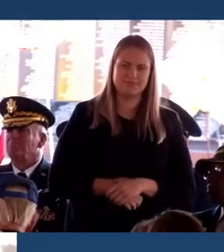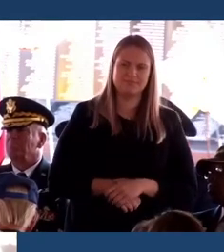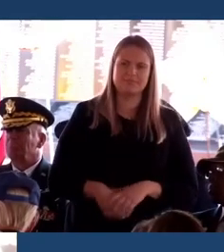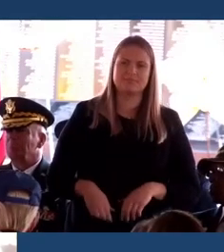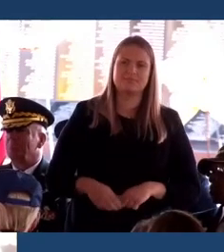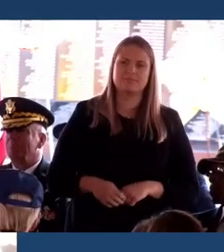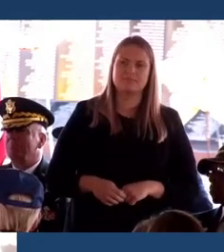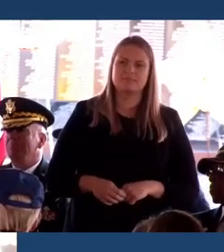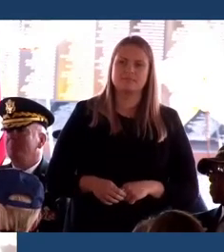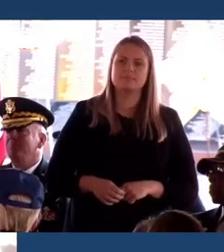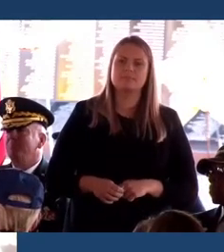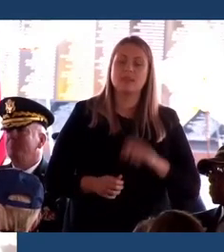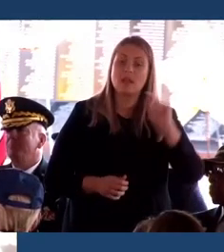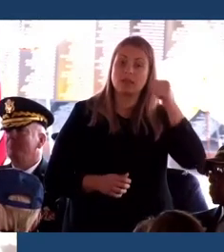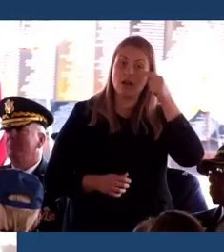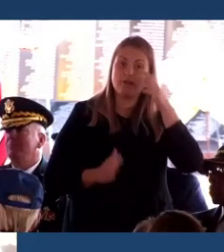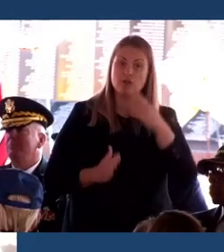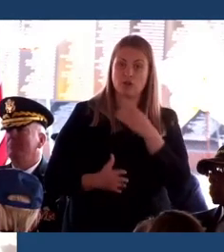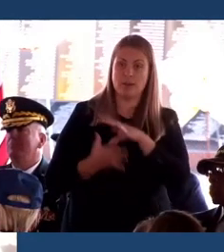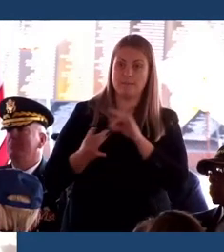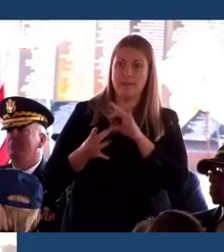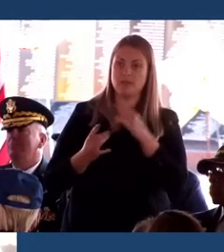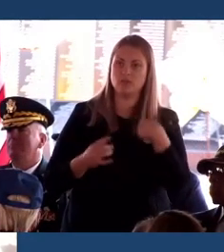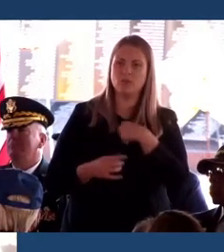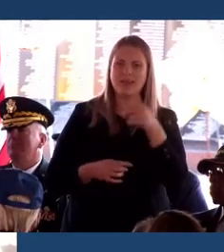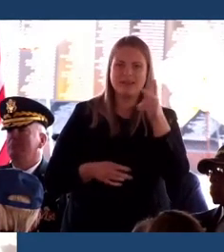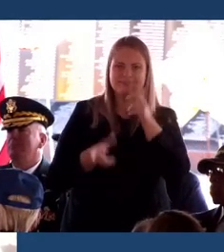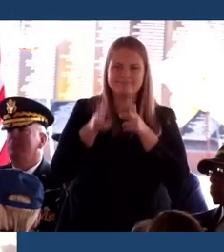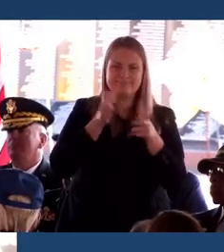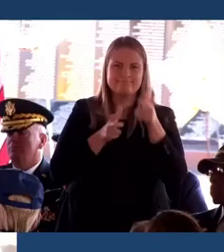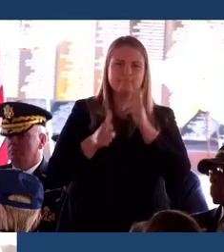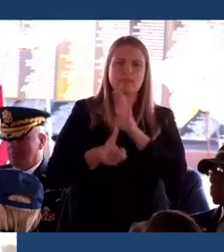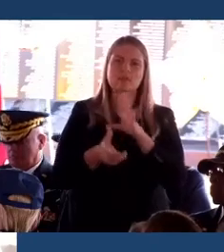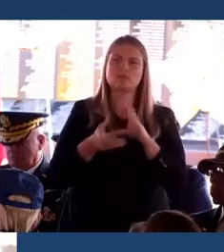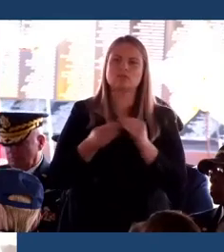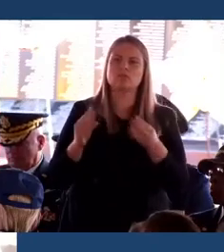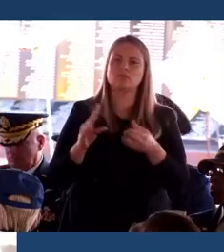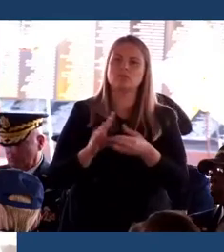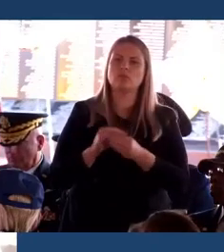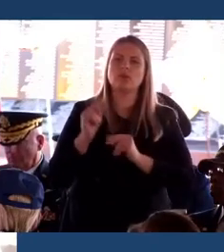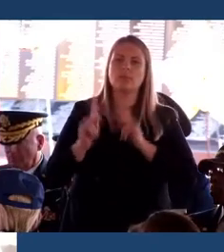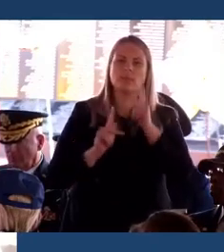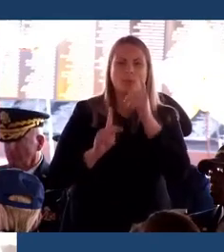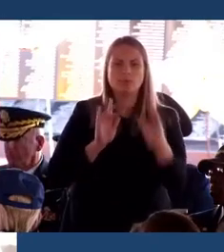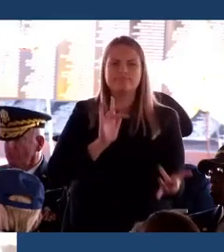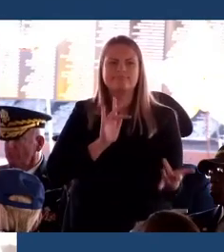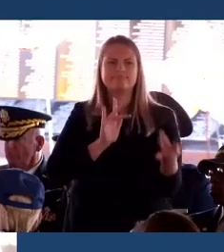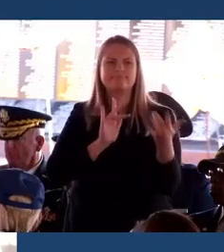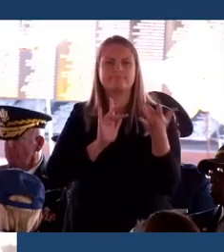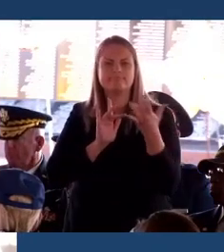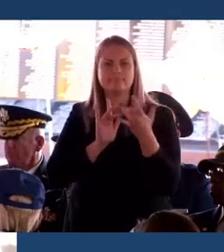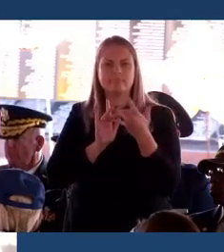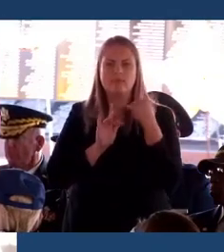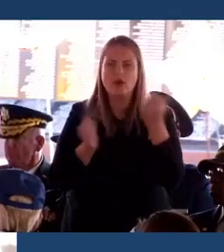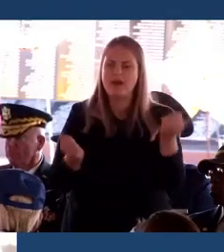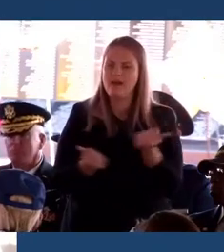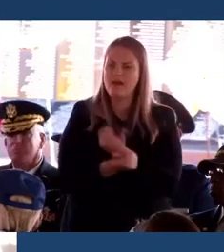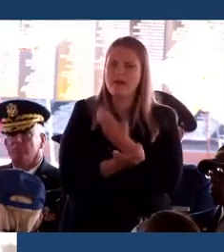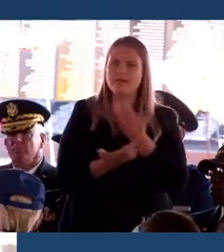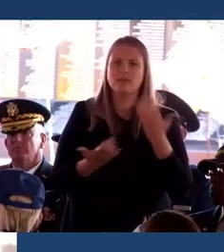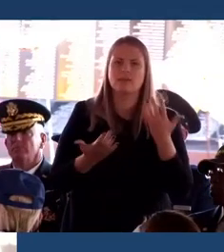And as the governor said, we get to hear the stories of folks who reach out to us for everything